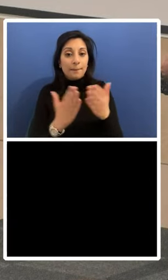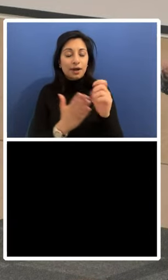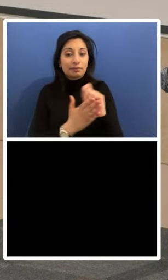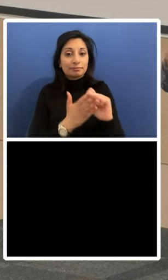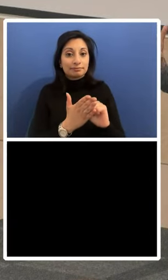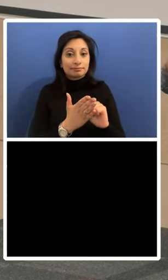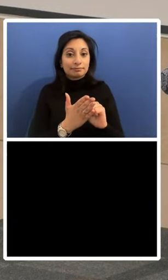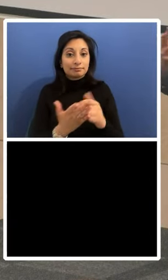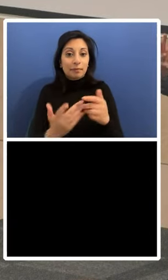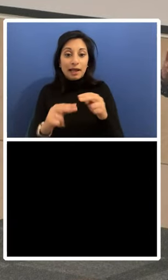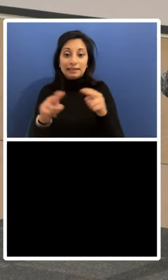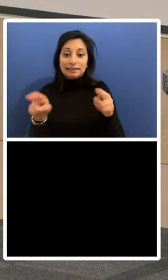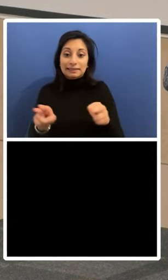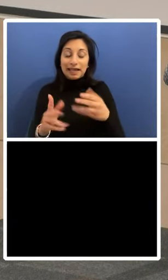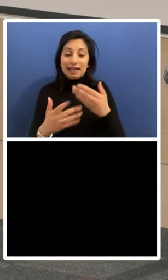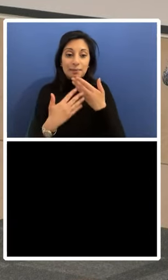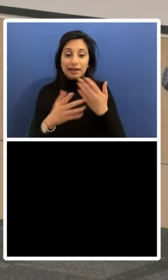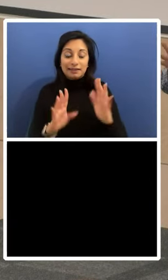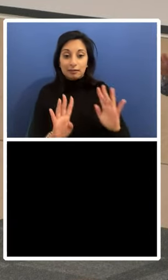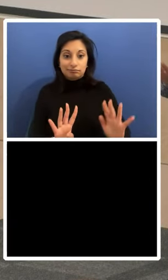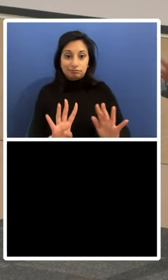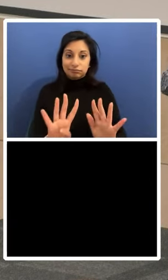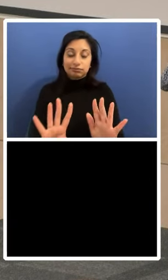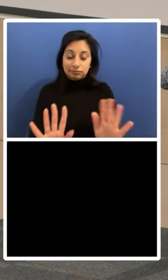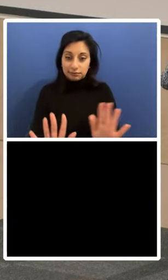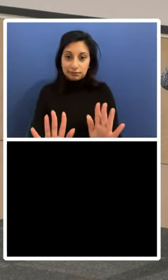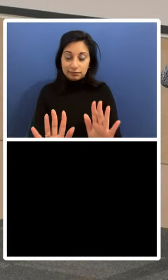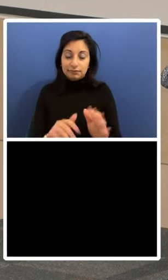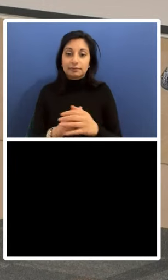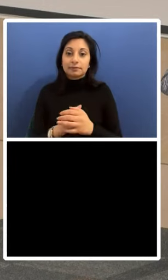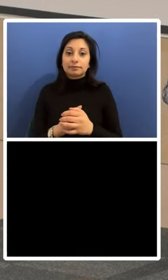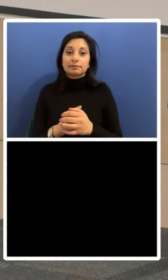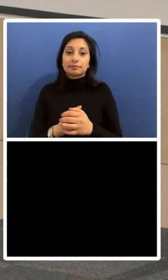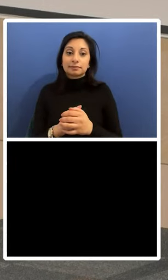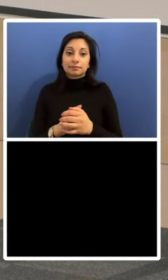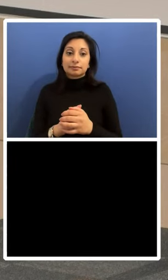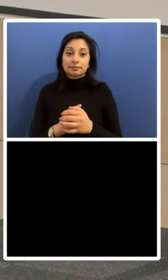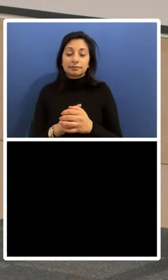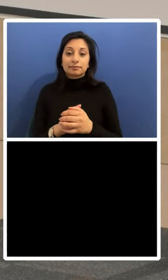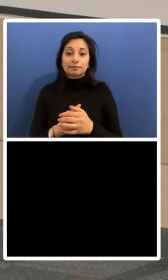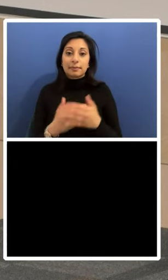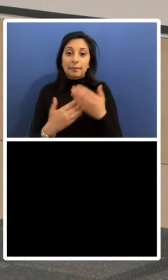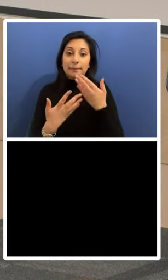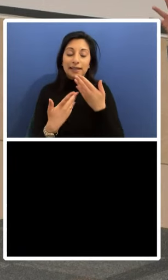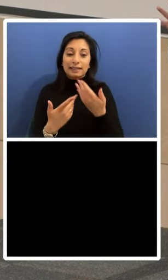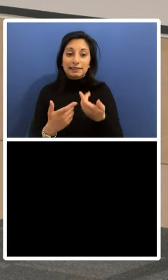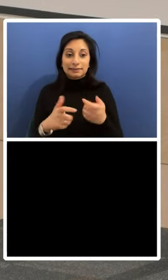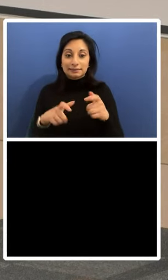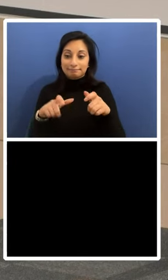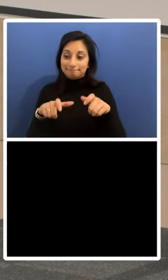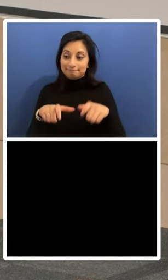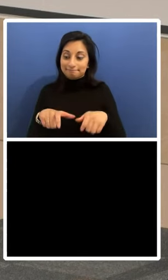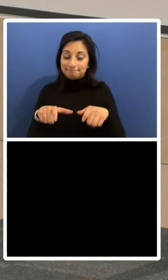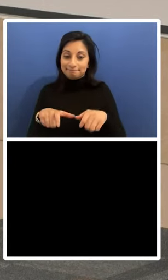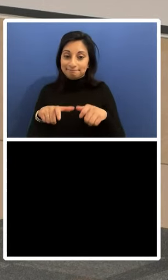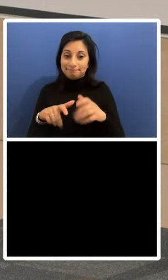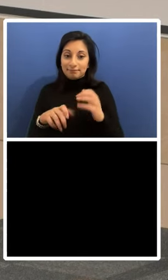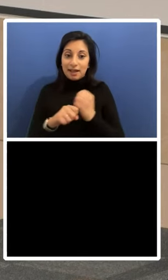the stage, otherwise we'll never get away. So please, at the end, can you please stay sitting until Gary and Bex have left, and then we'll be outside, all